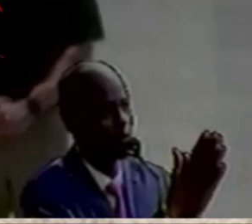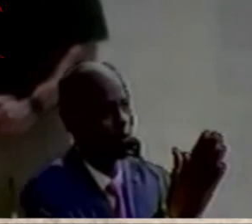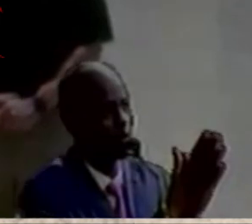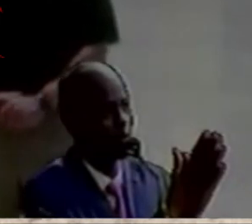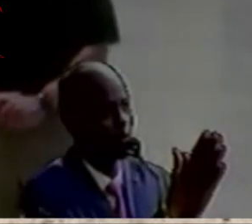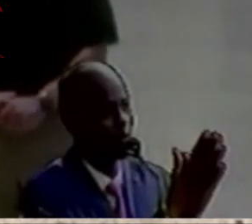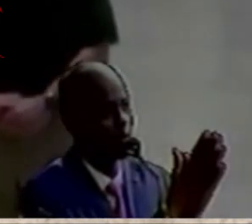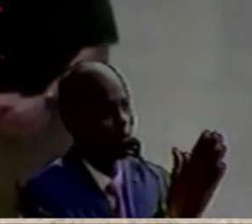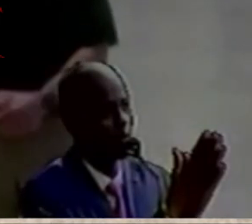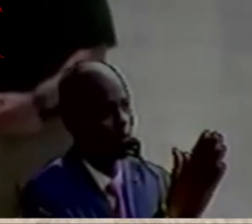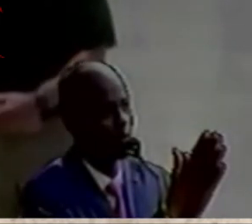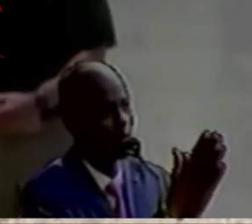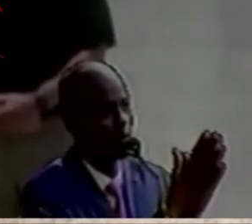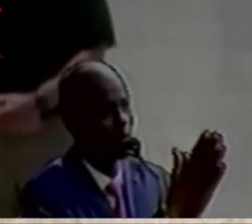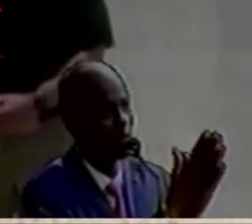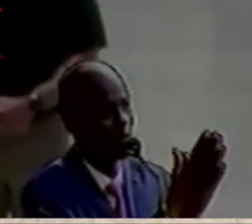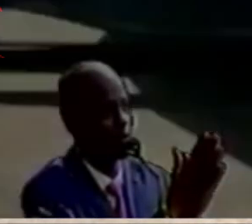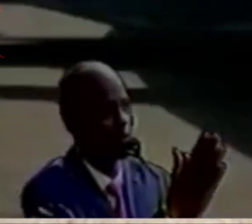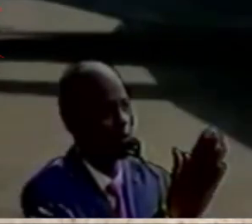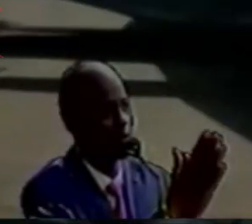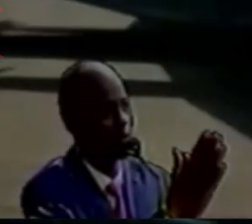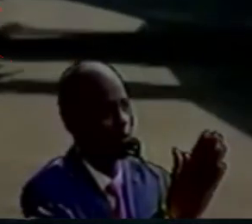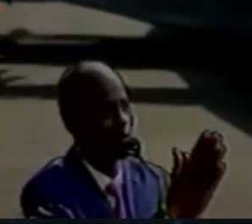of Customs and Border Protection Southeast.